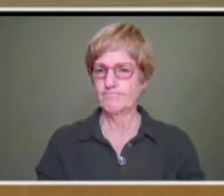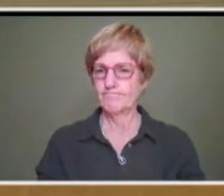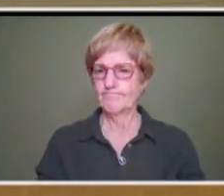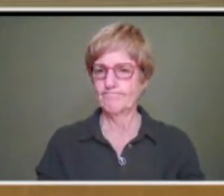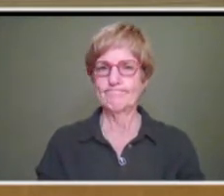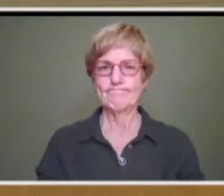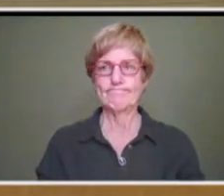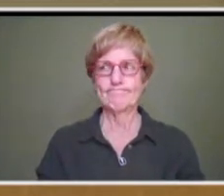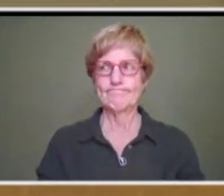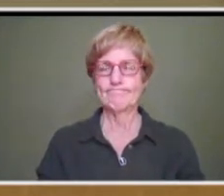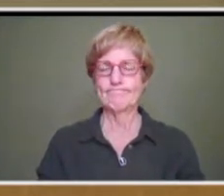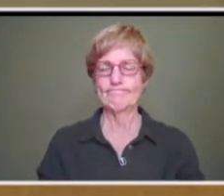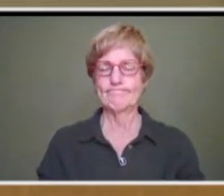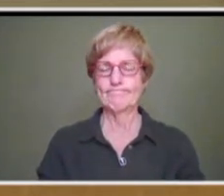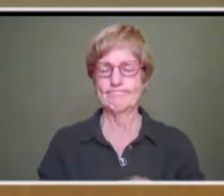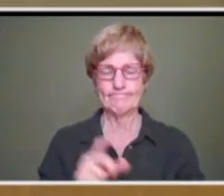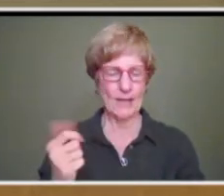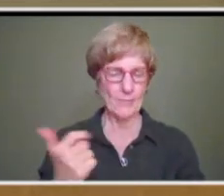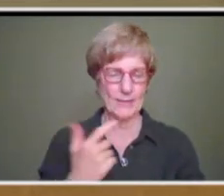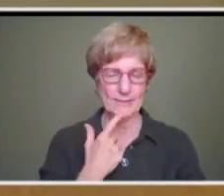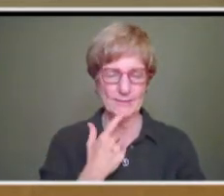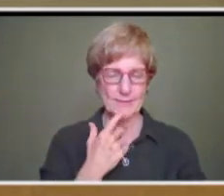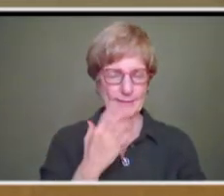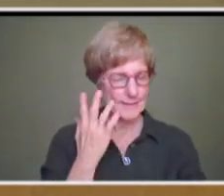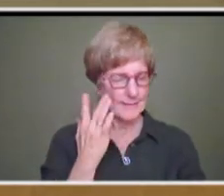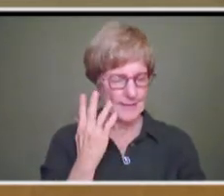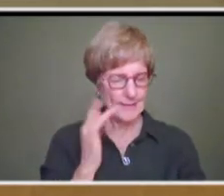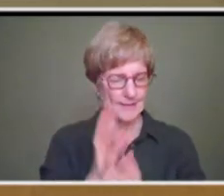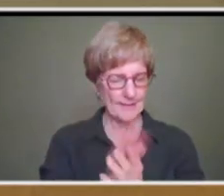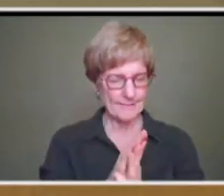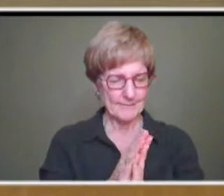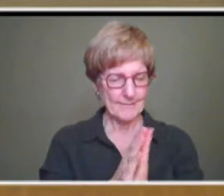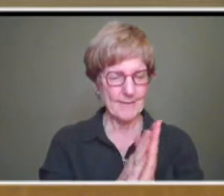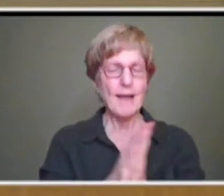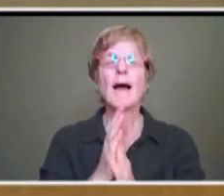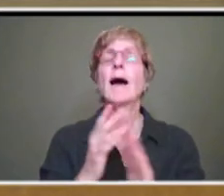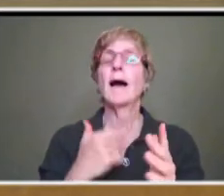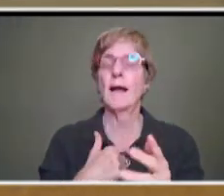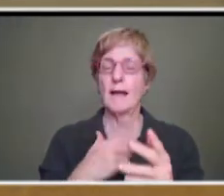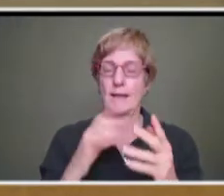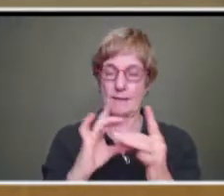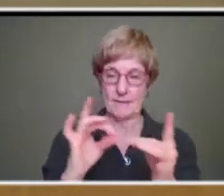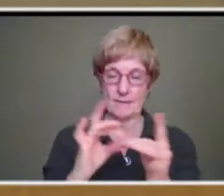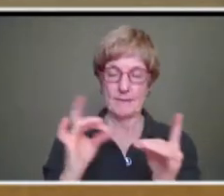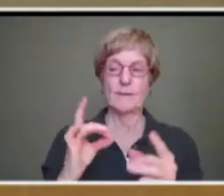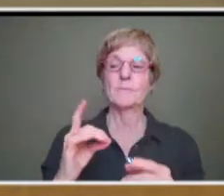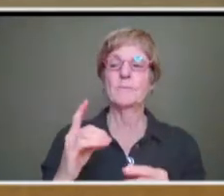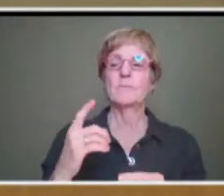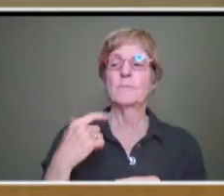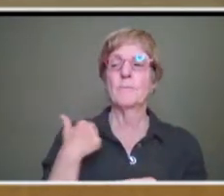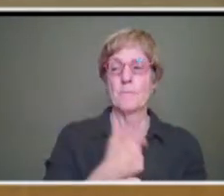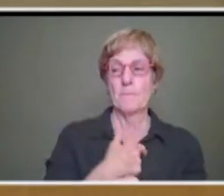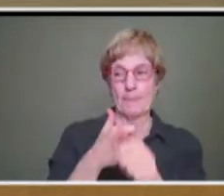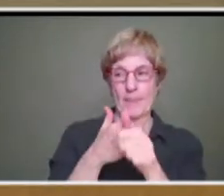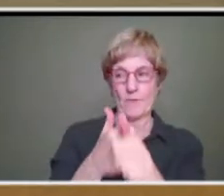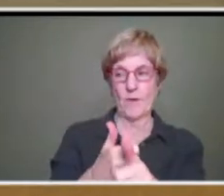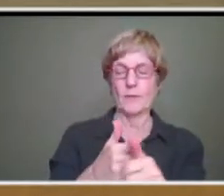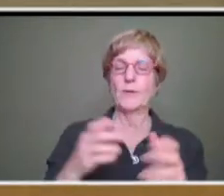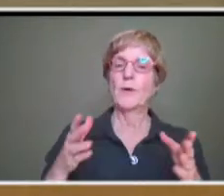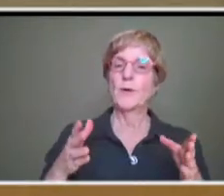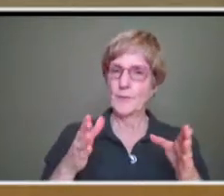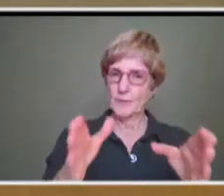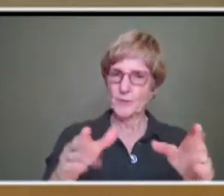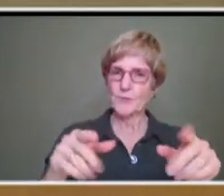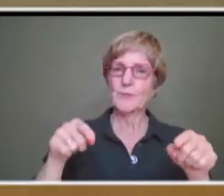was I going with this I I would mention that we would have to adhere to streetscape plans the approved